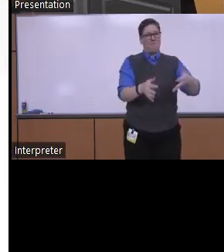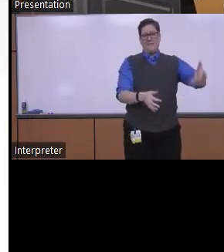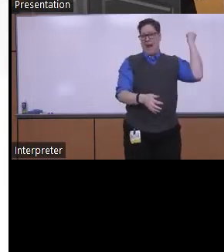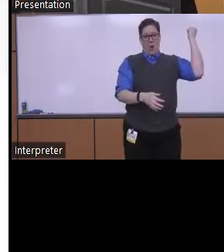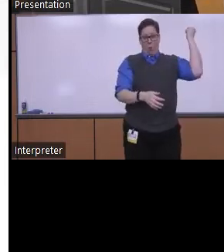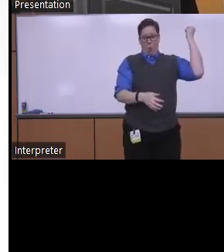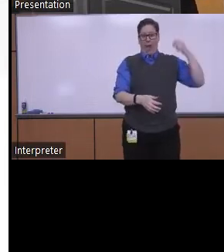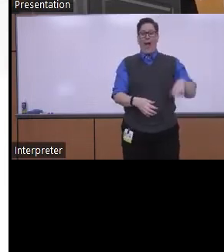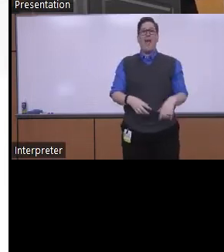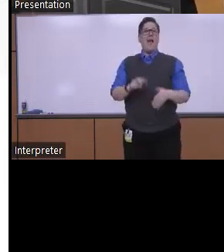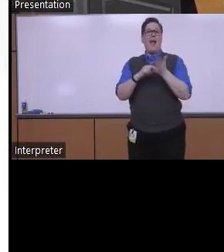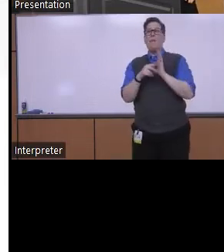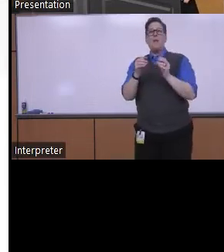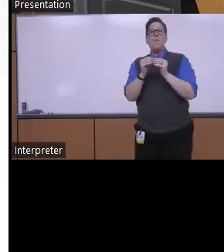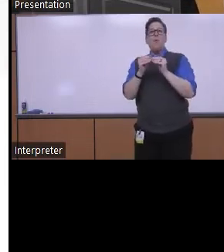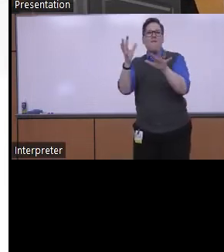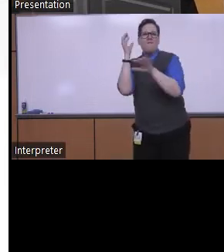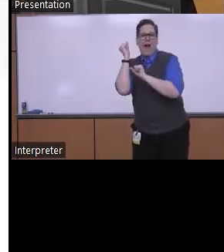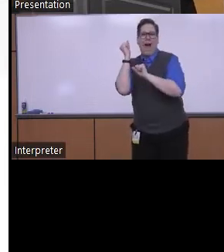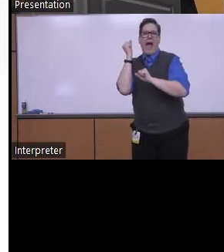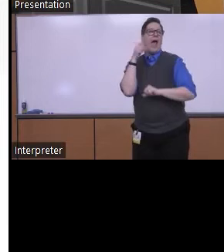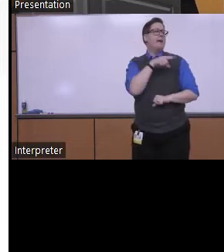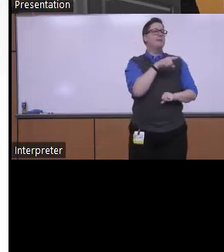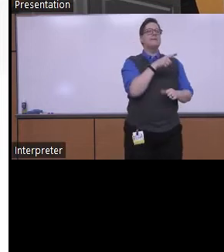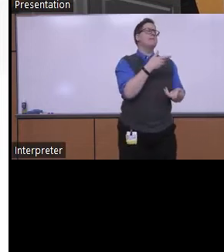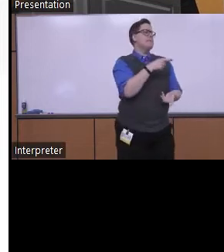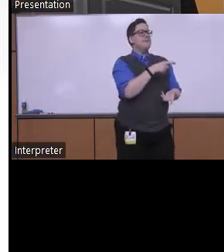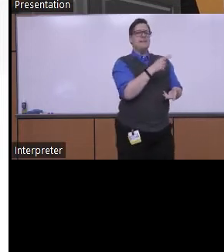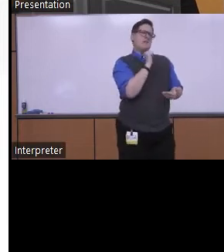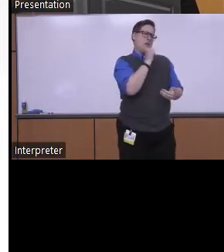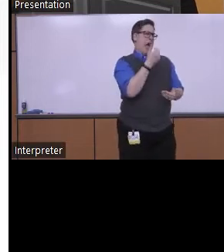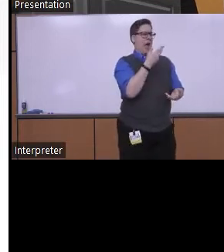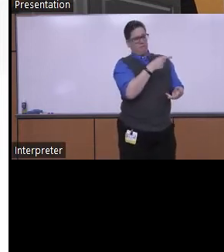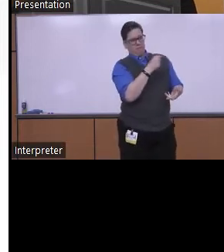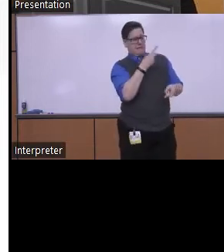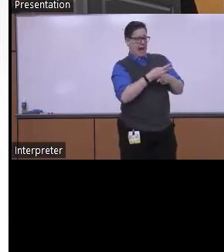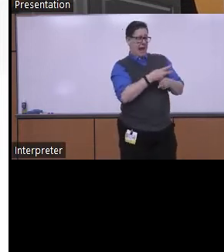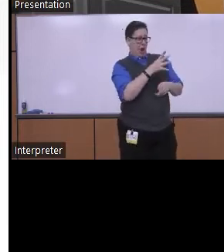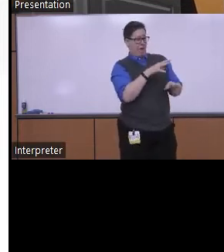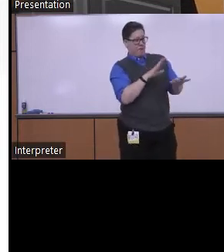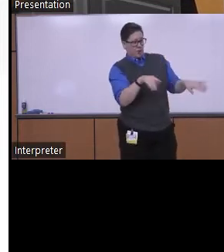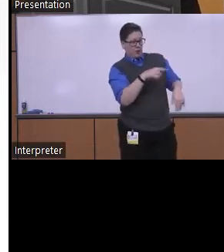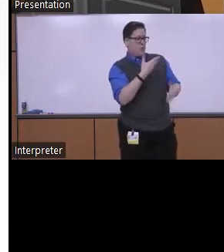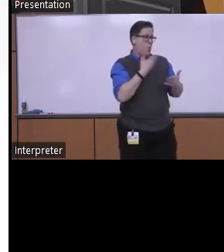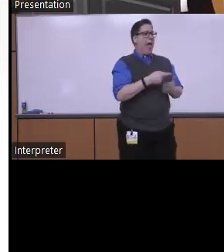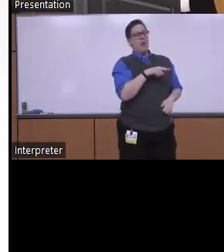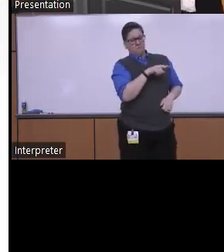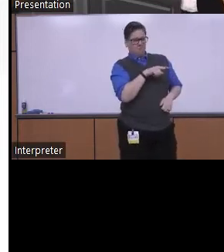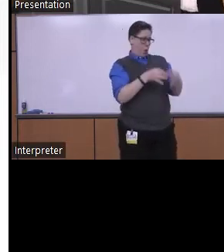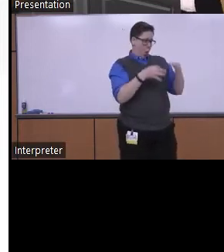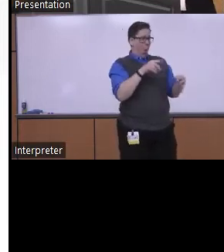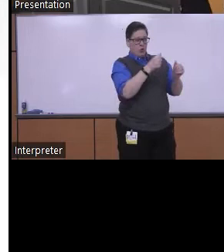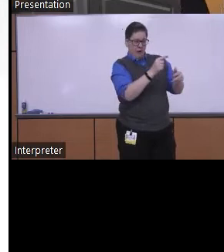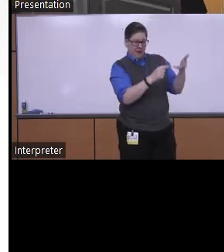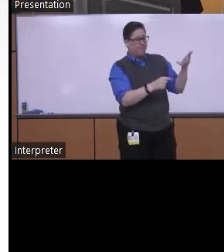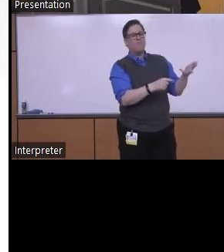greatly hastened the timeline for termination of parental rights, even in cases when there was no allegation of abuse. And I think many of you, I saw a whole